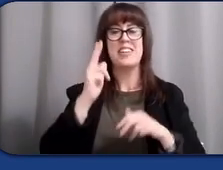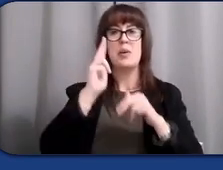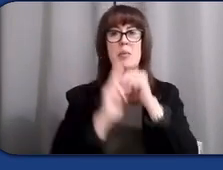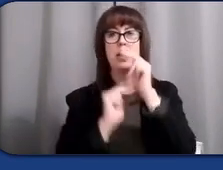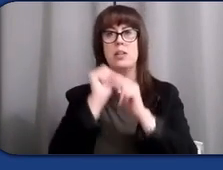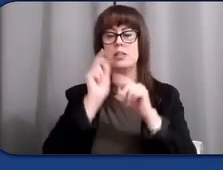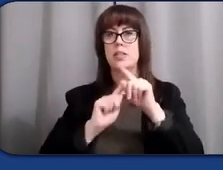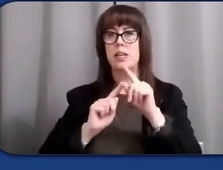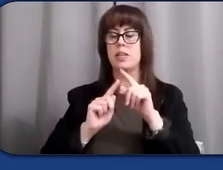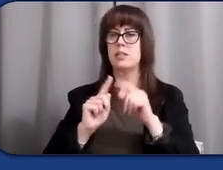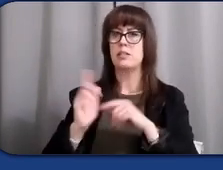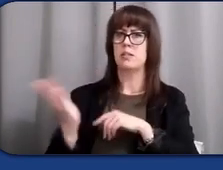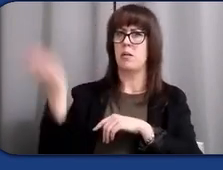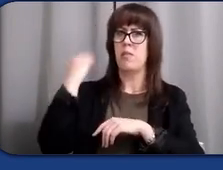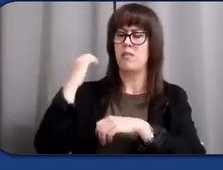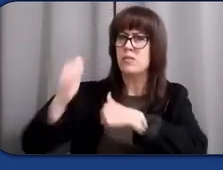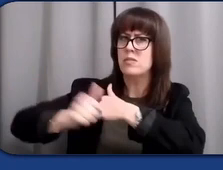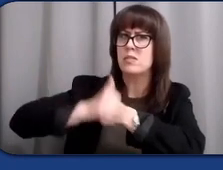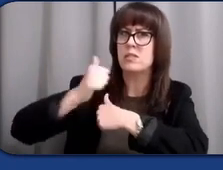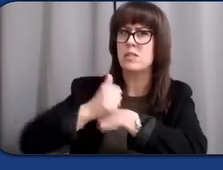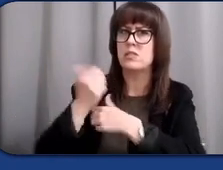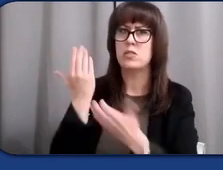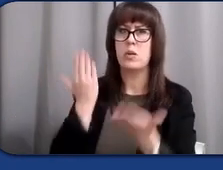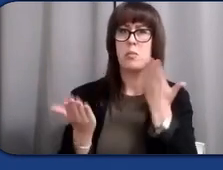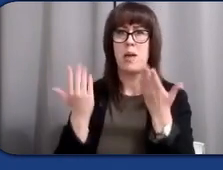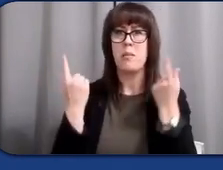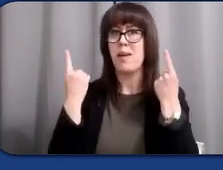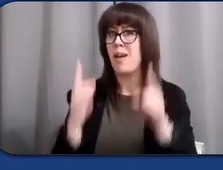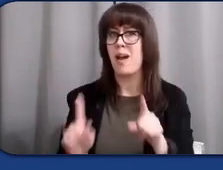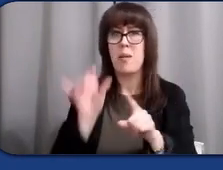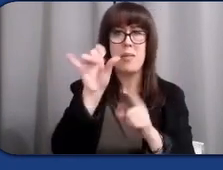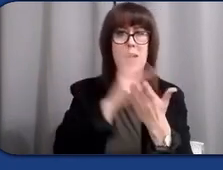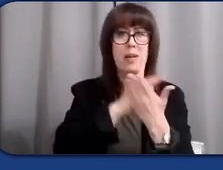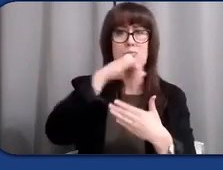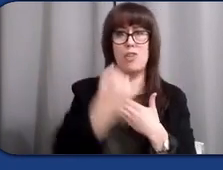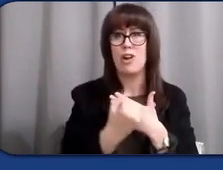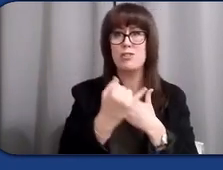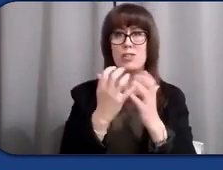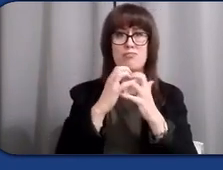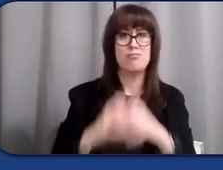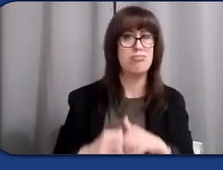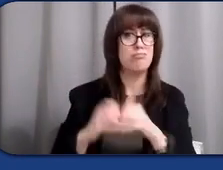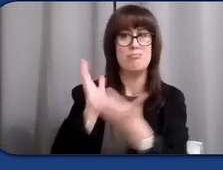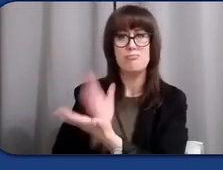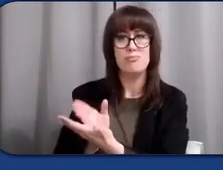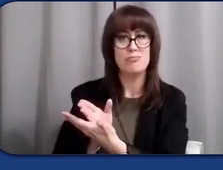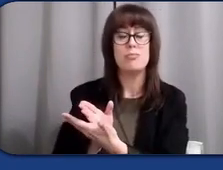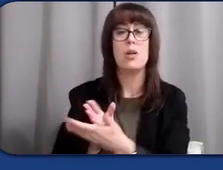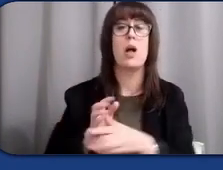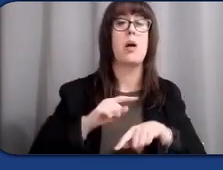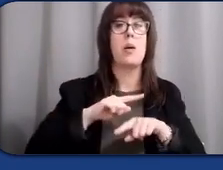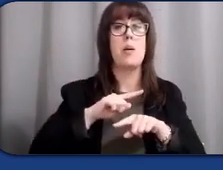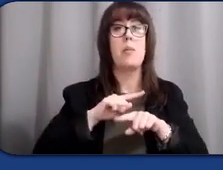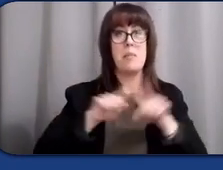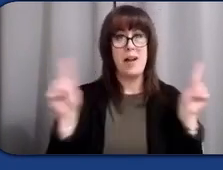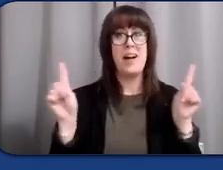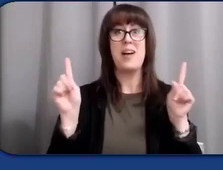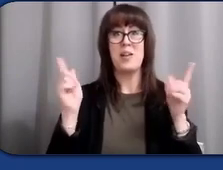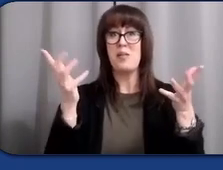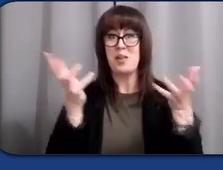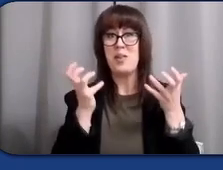until now, which is super great. But we would love for all of you viewers to learn